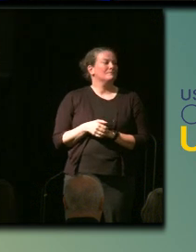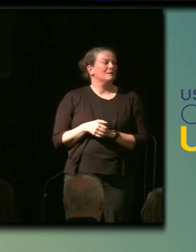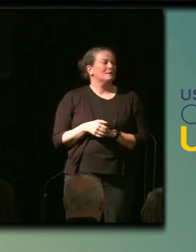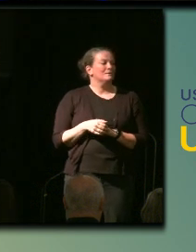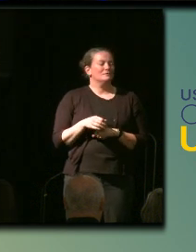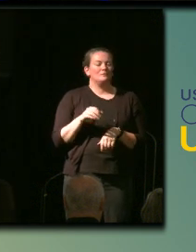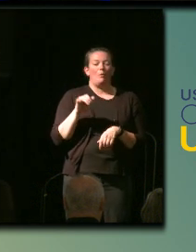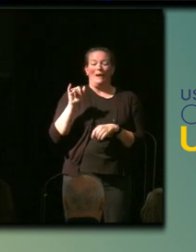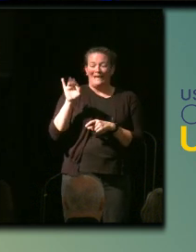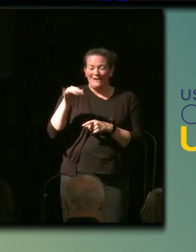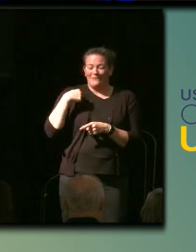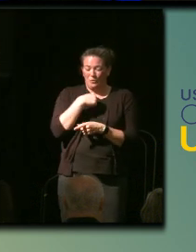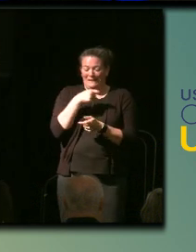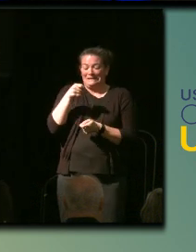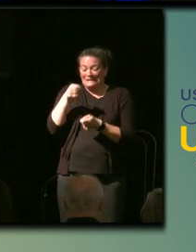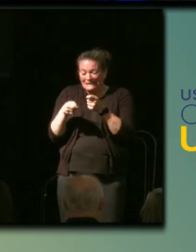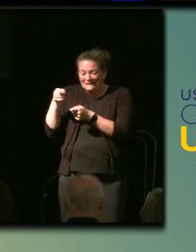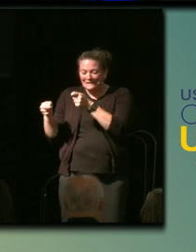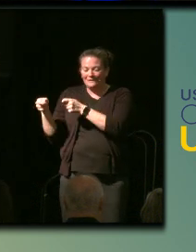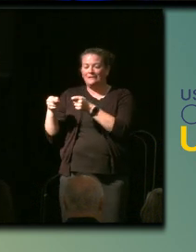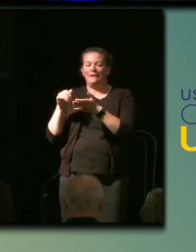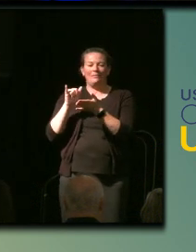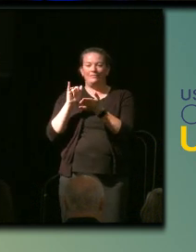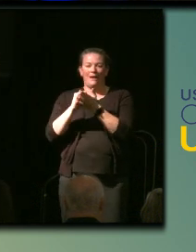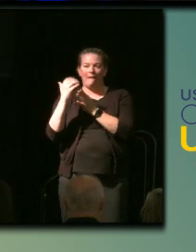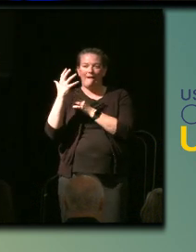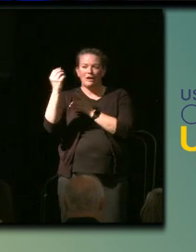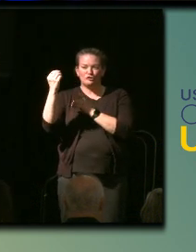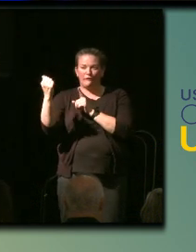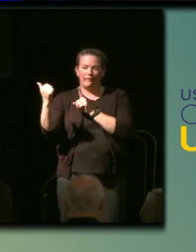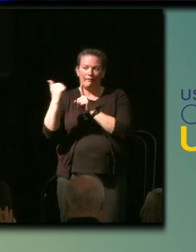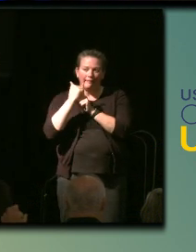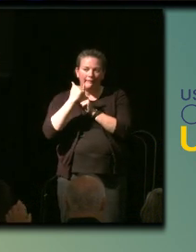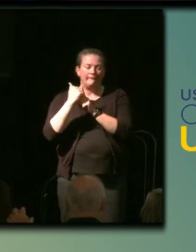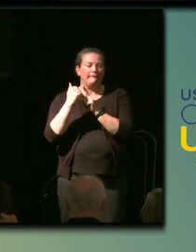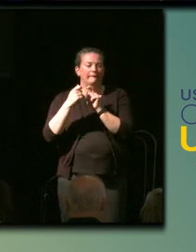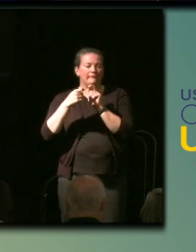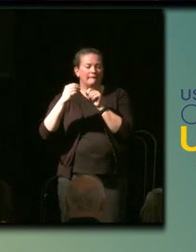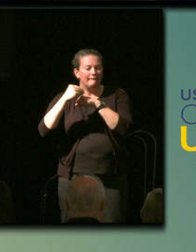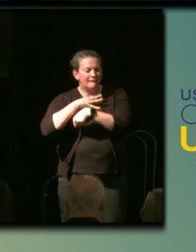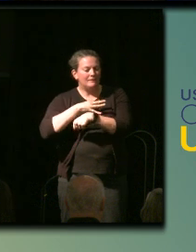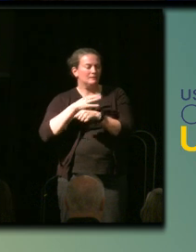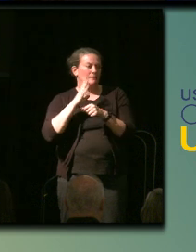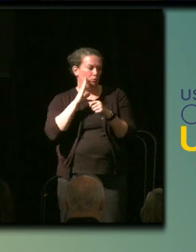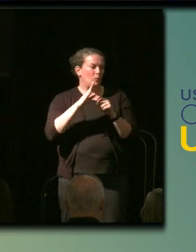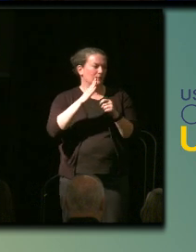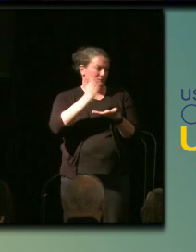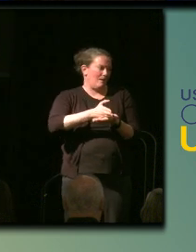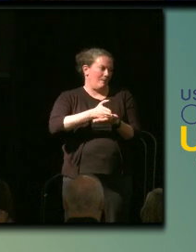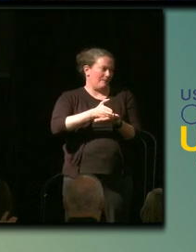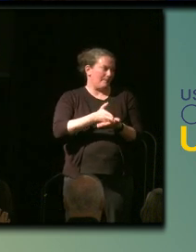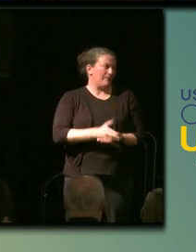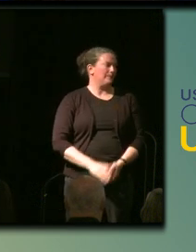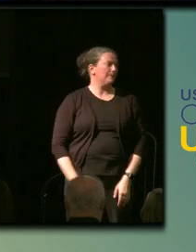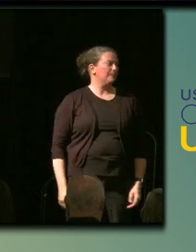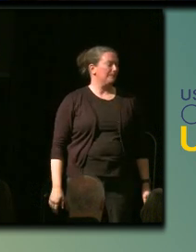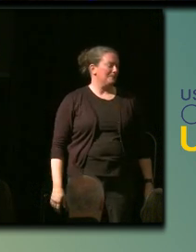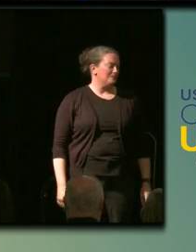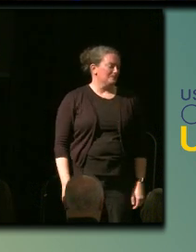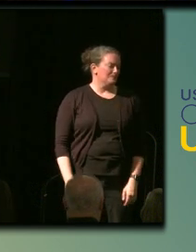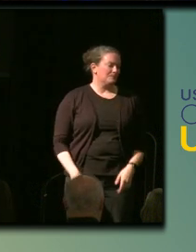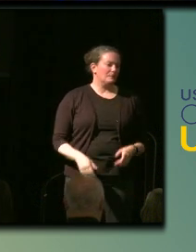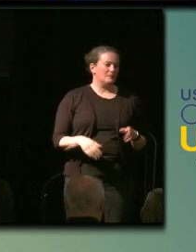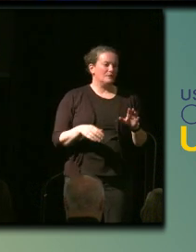away. The other important point we found, and again, thanks for everybody going before because I feel like a lot of the explanation's already done for me